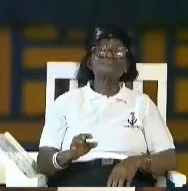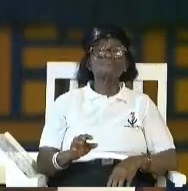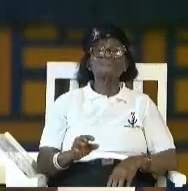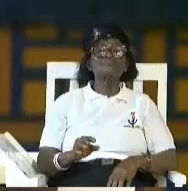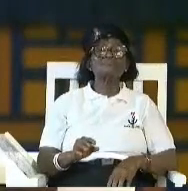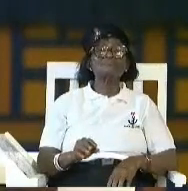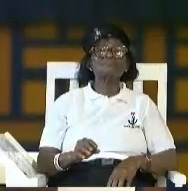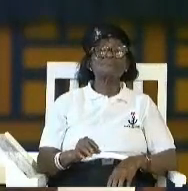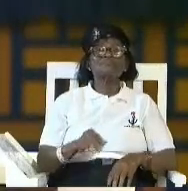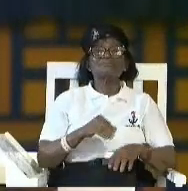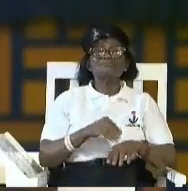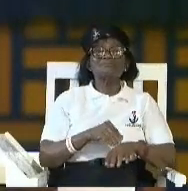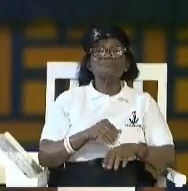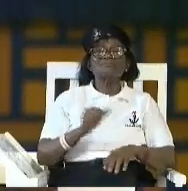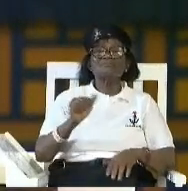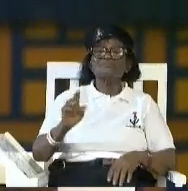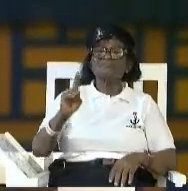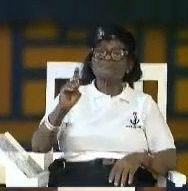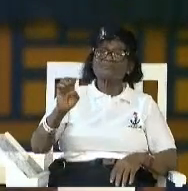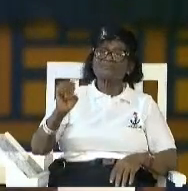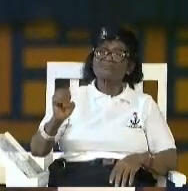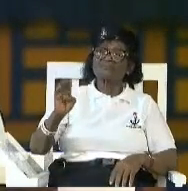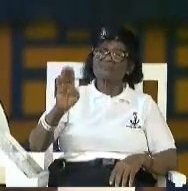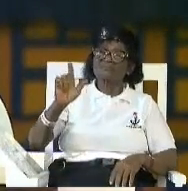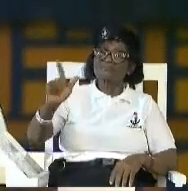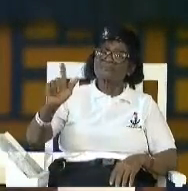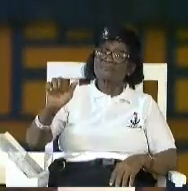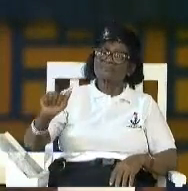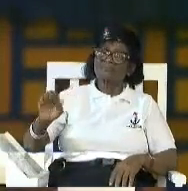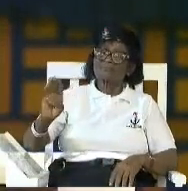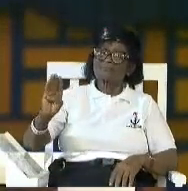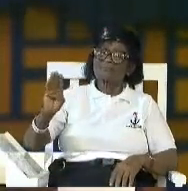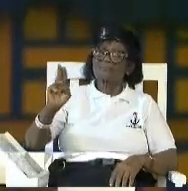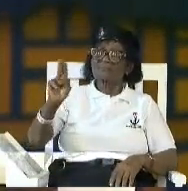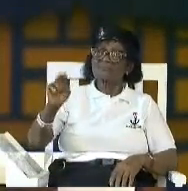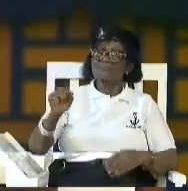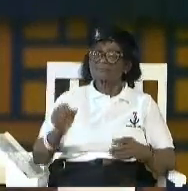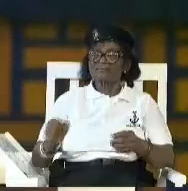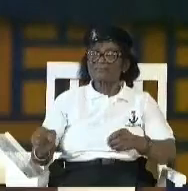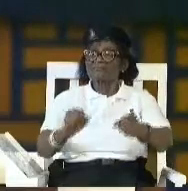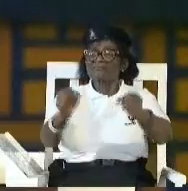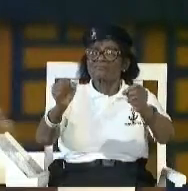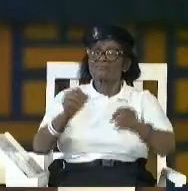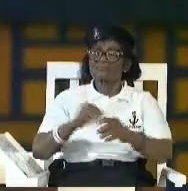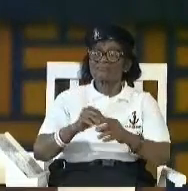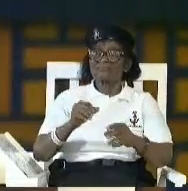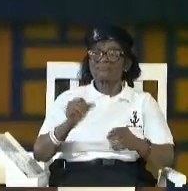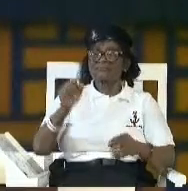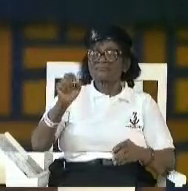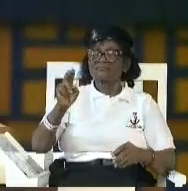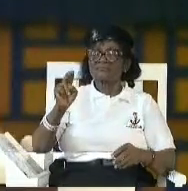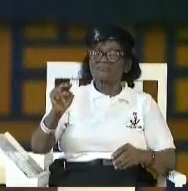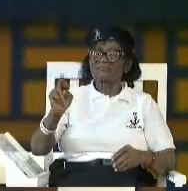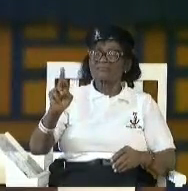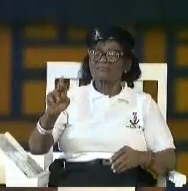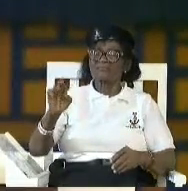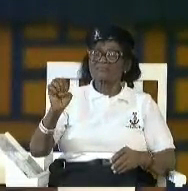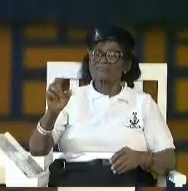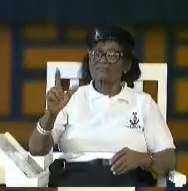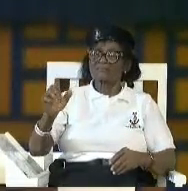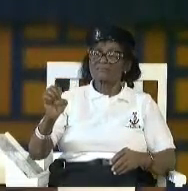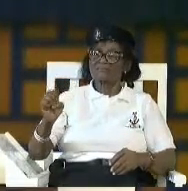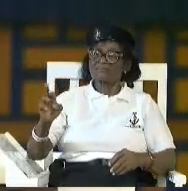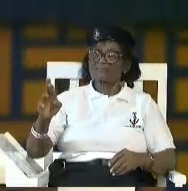At Adelabu Street in Surulere, where I was living, we were going for workers'